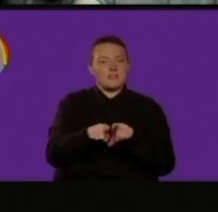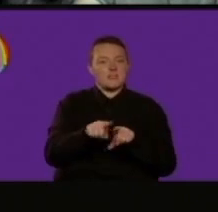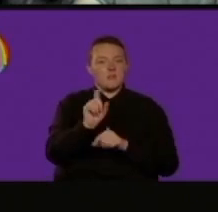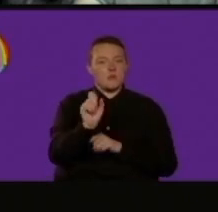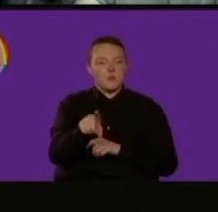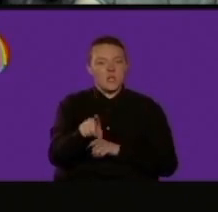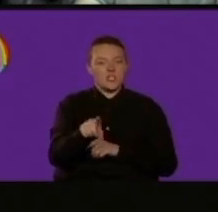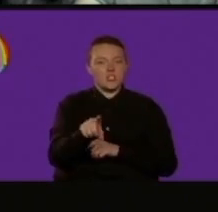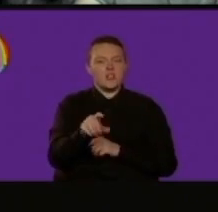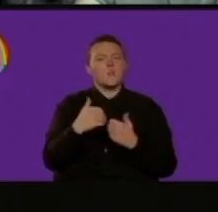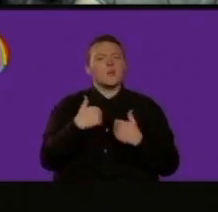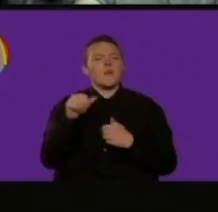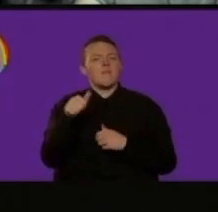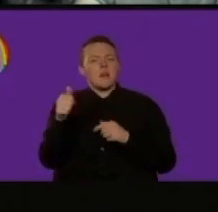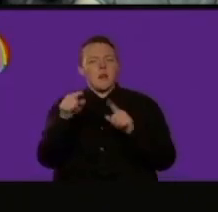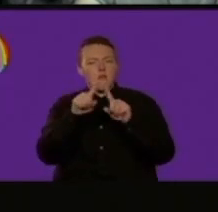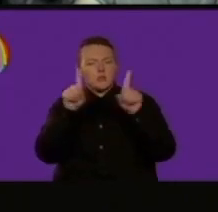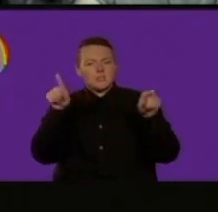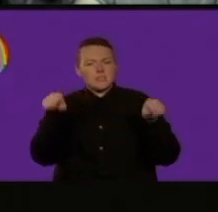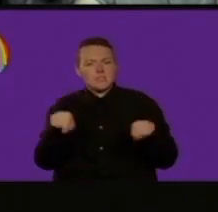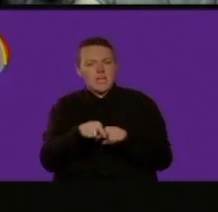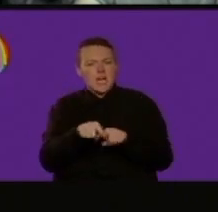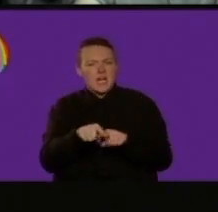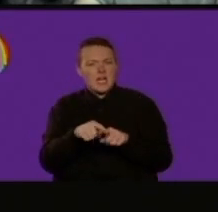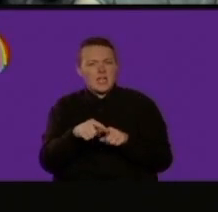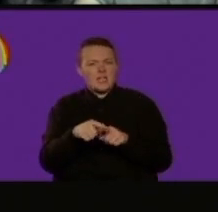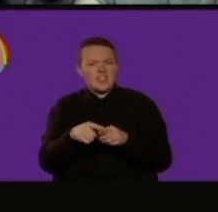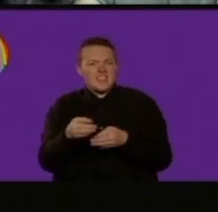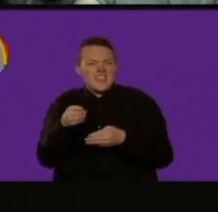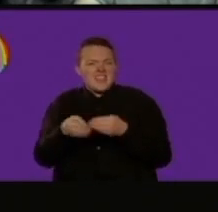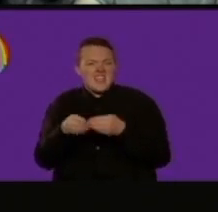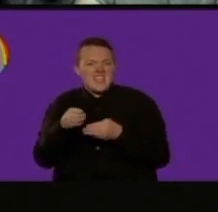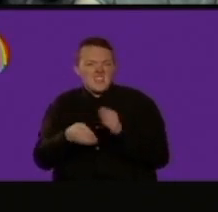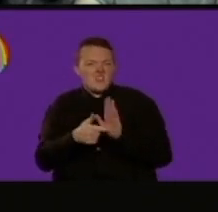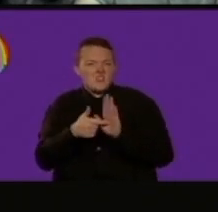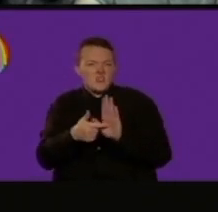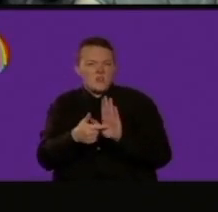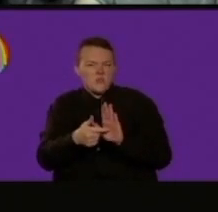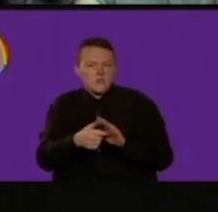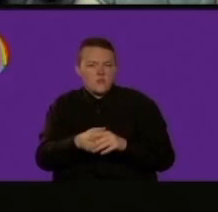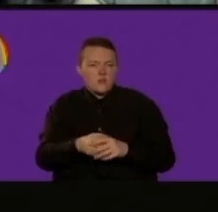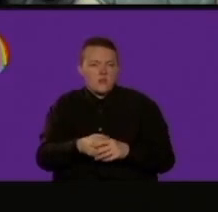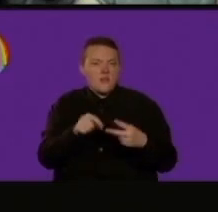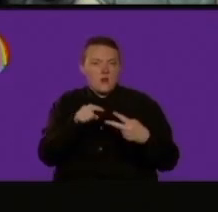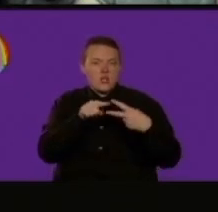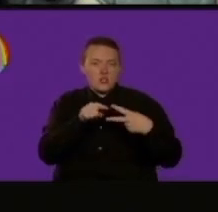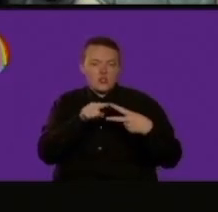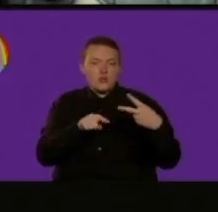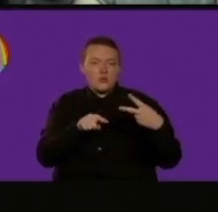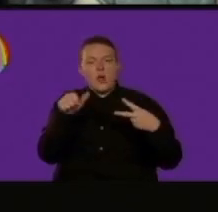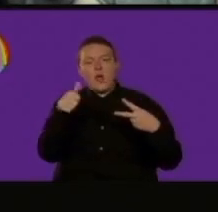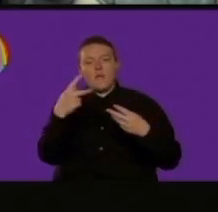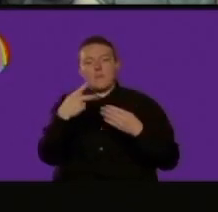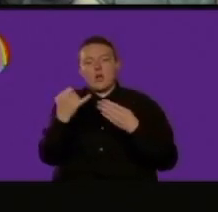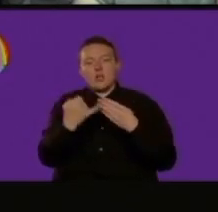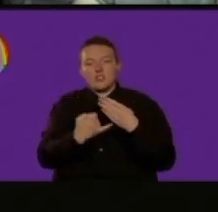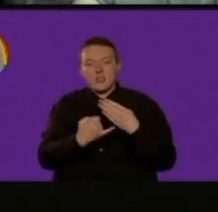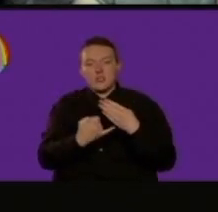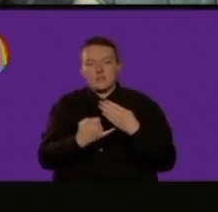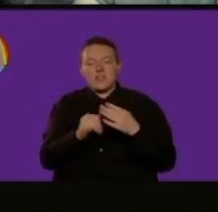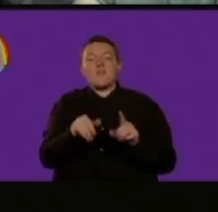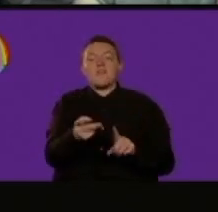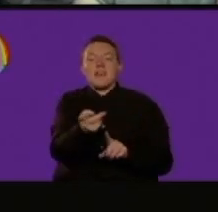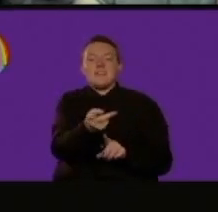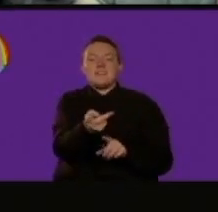different identities. The class was in English, and for many children. Well, they